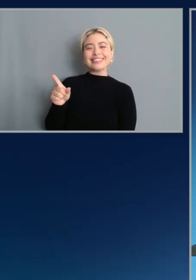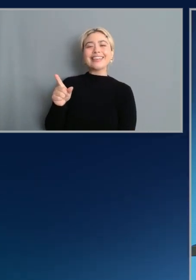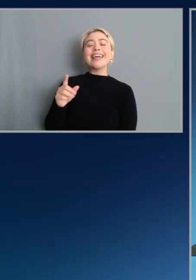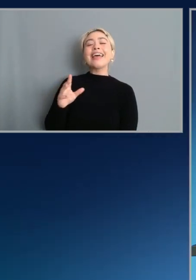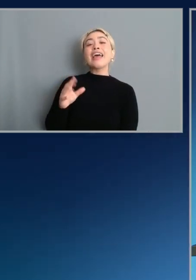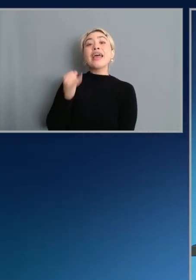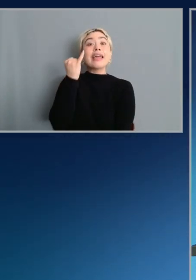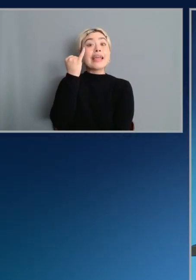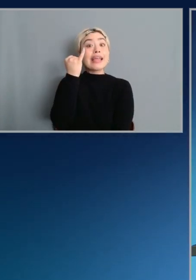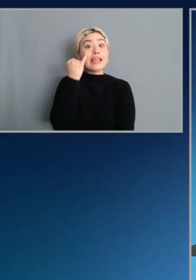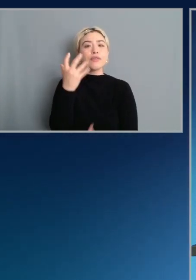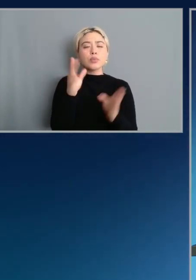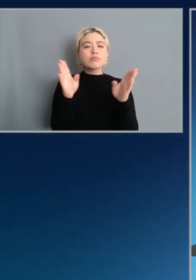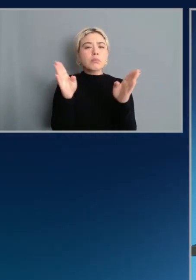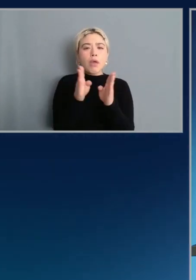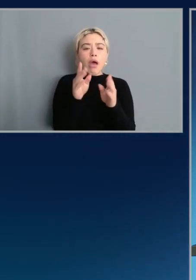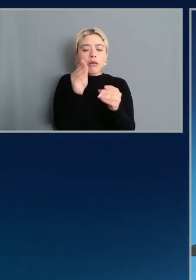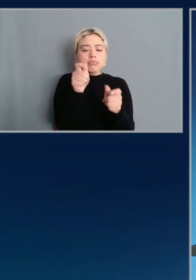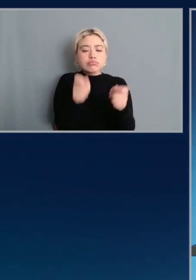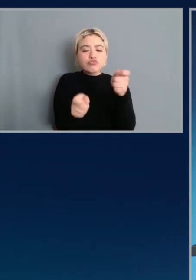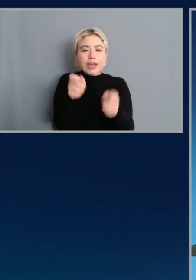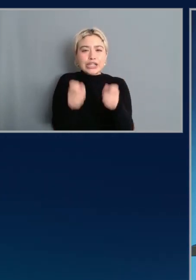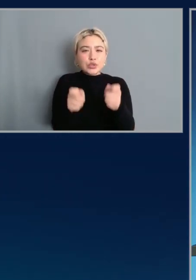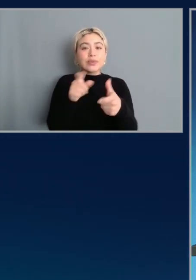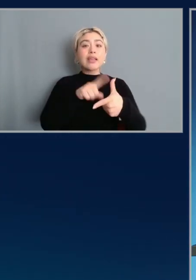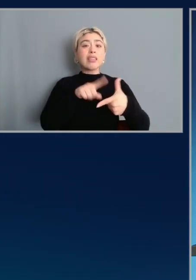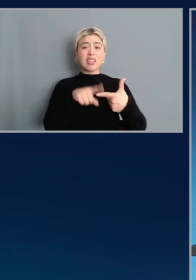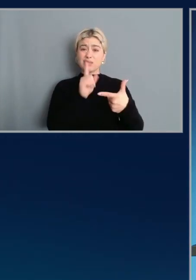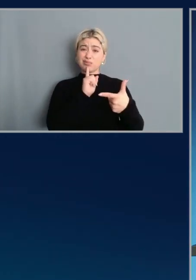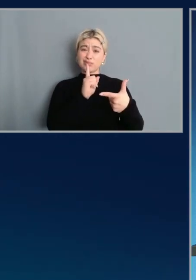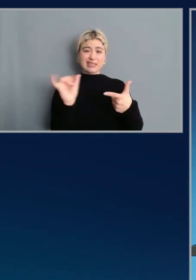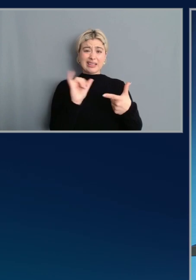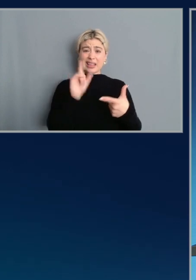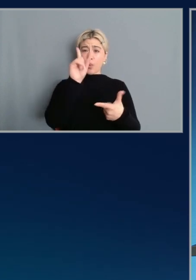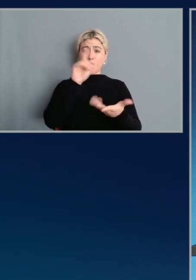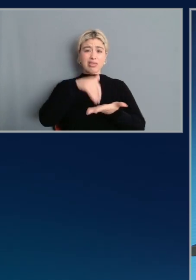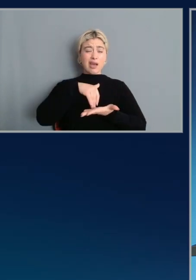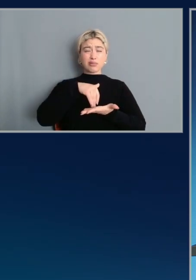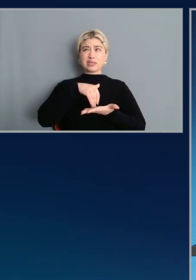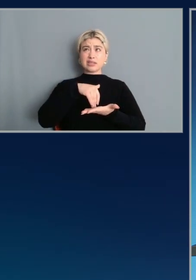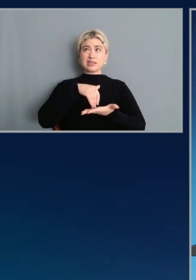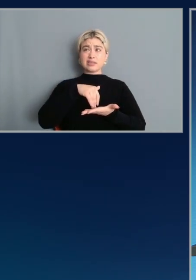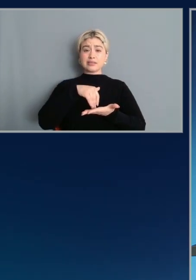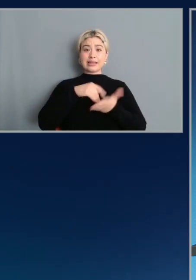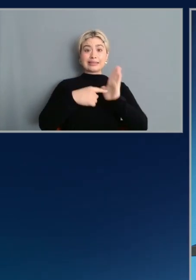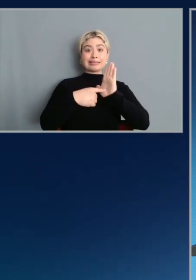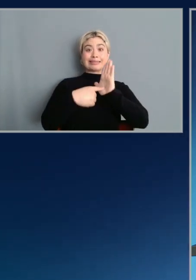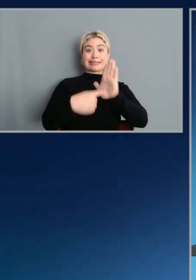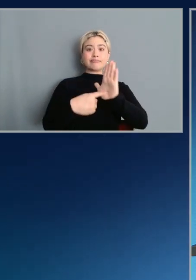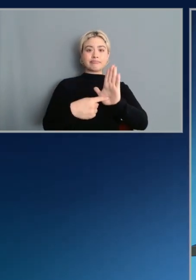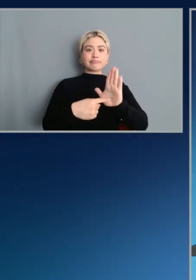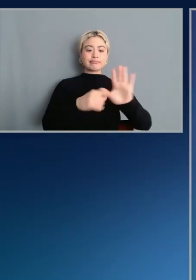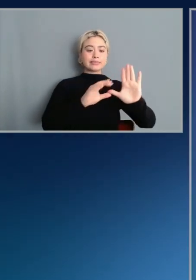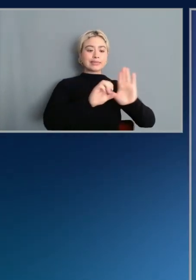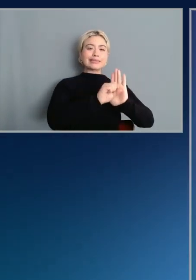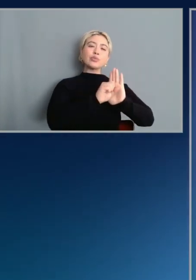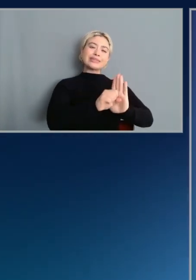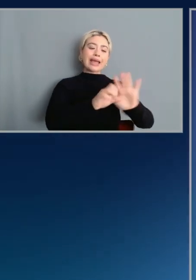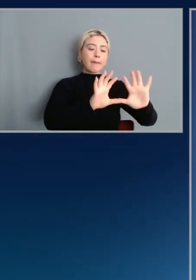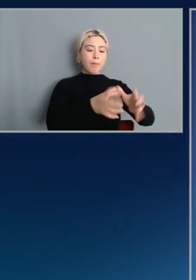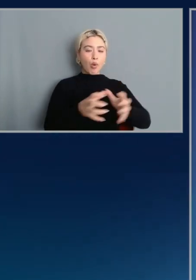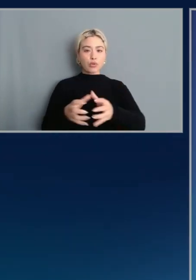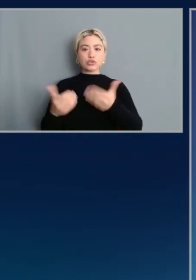you're doing a small scale fine tuning, then I mean really like 1,000 samples where you have